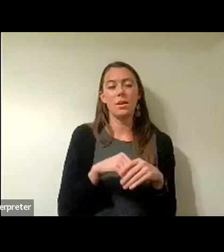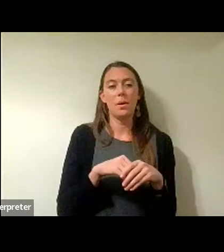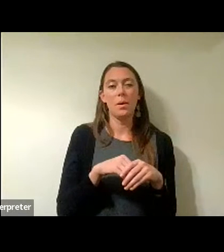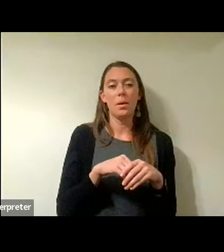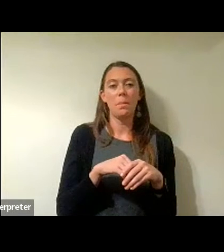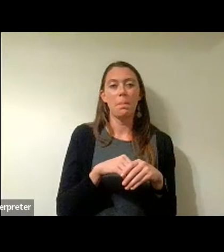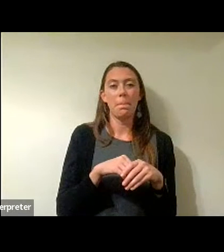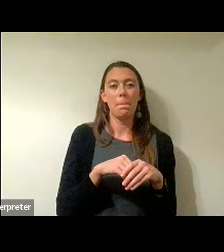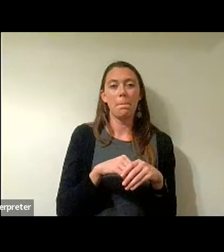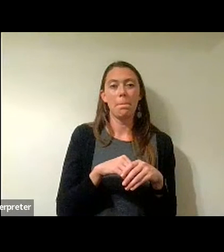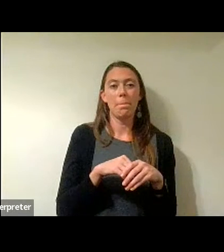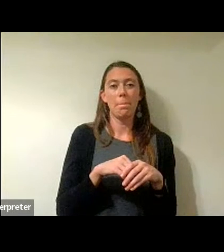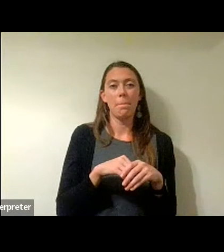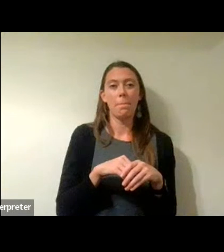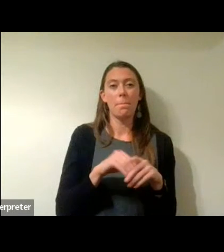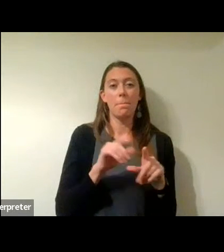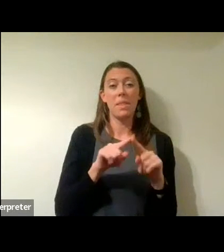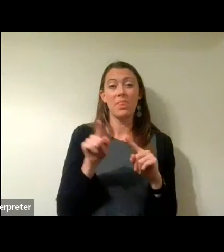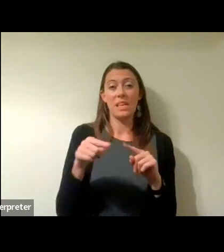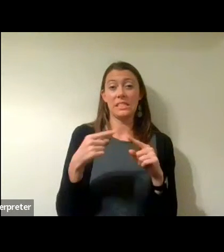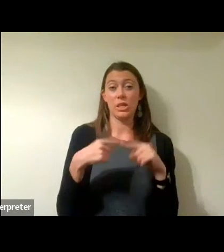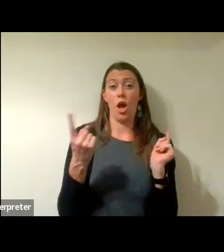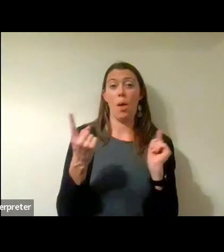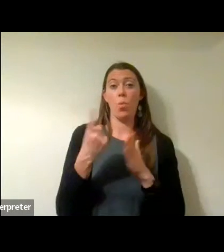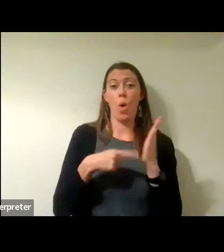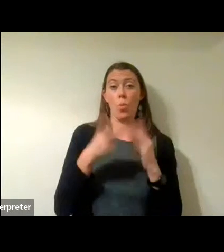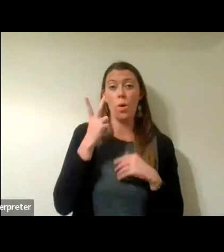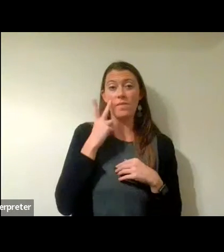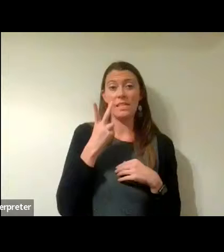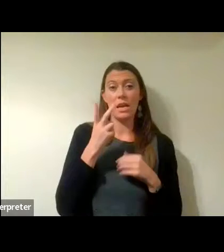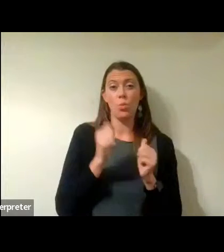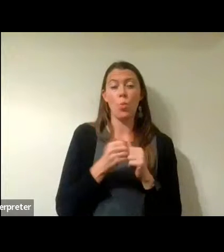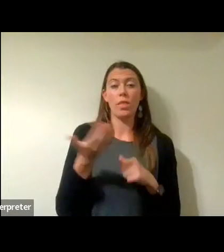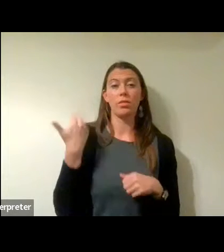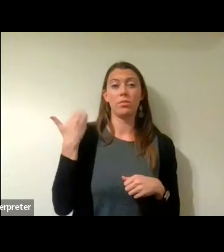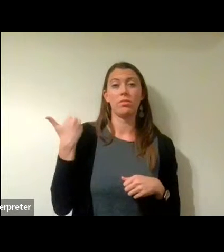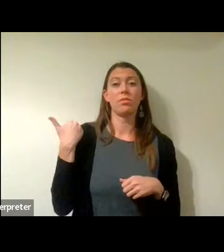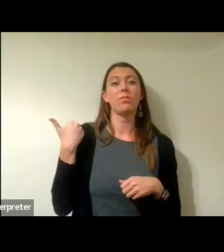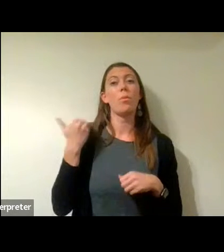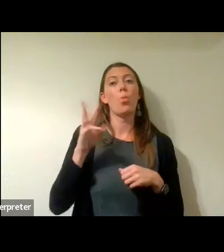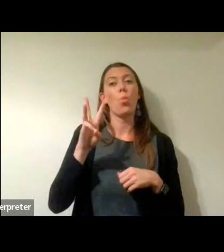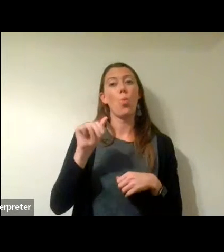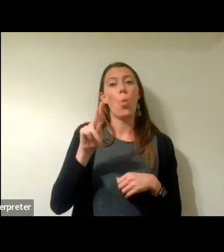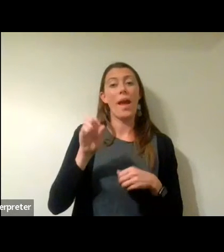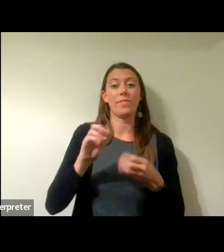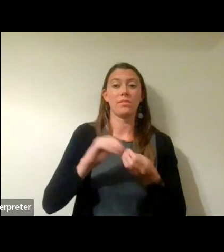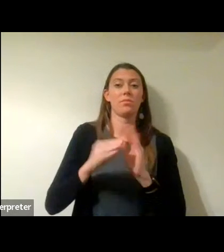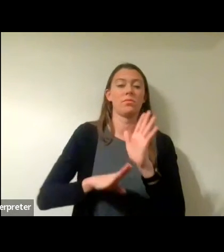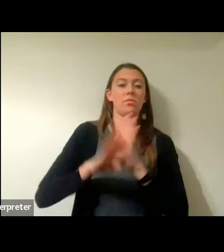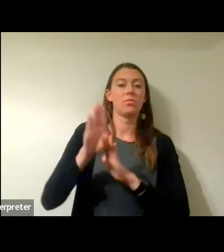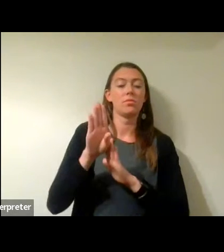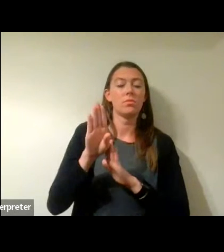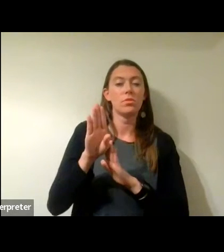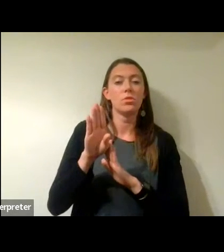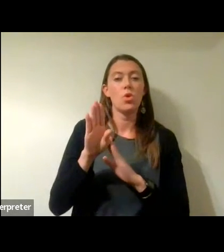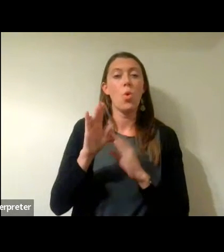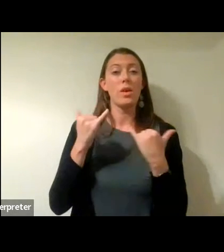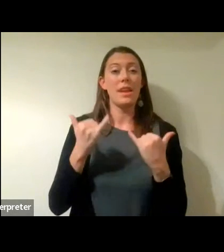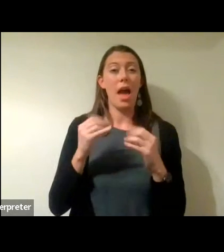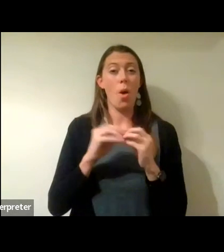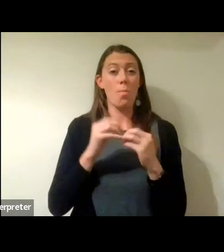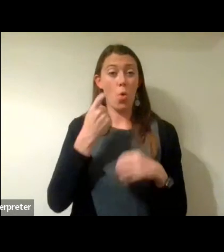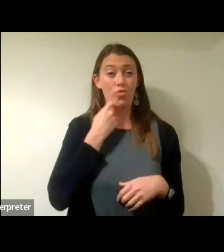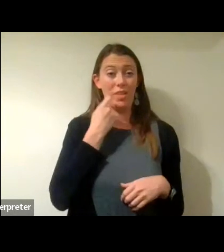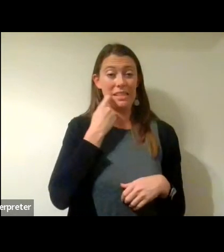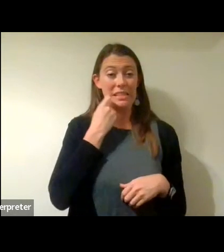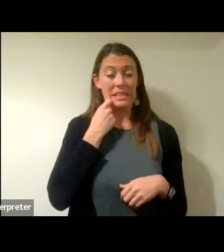of the reverse of the pattern seen in prior waves. That changed. Now in recent weeks, it's really the highest